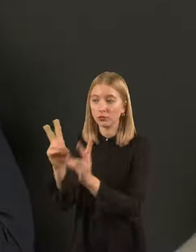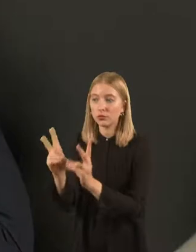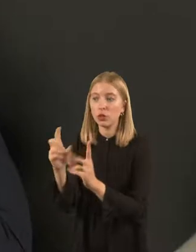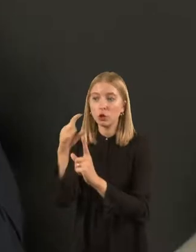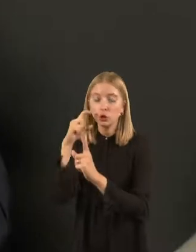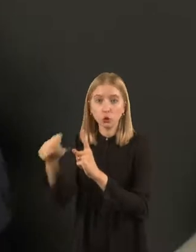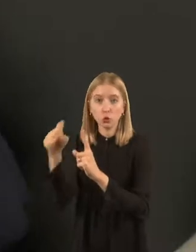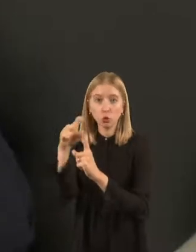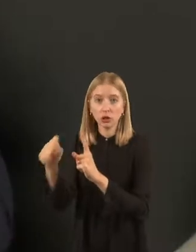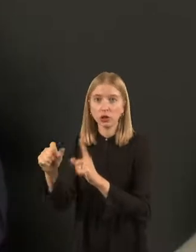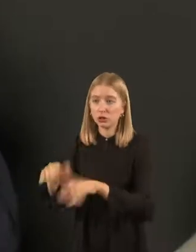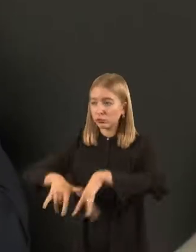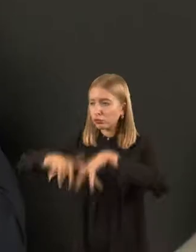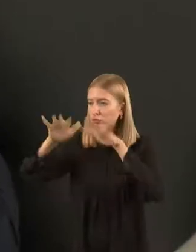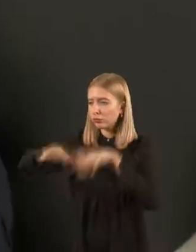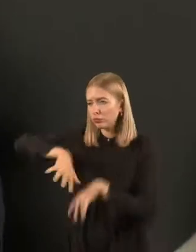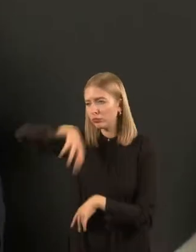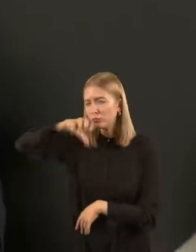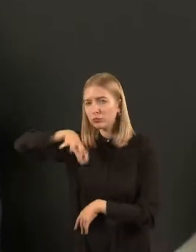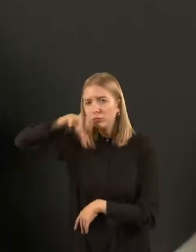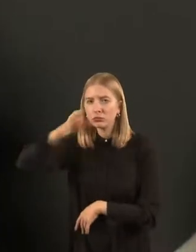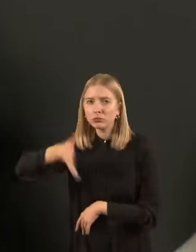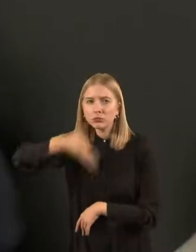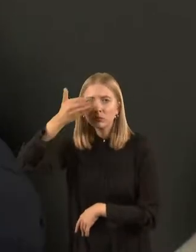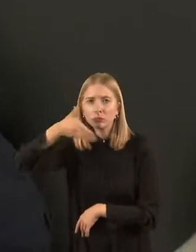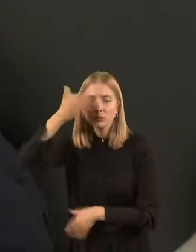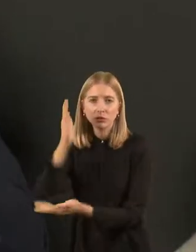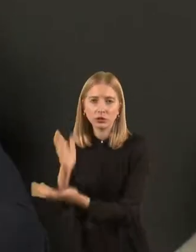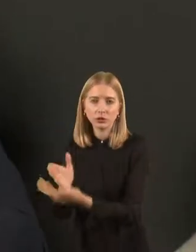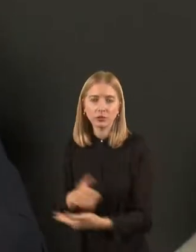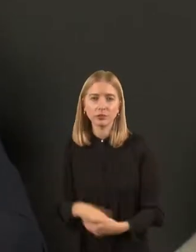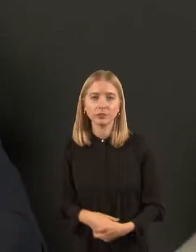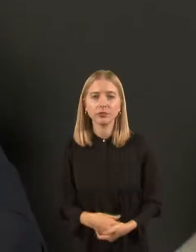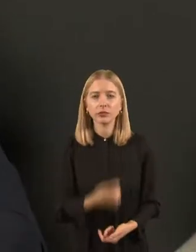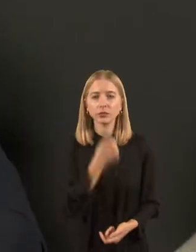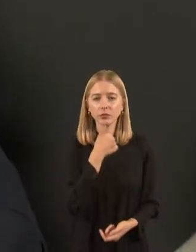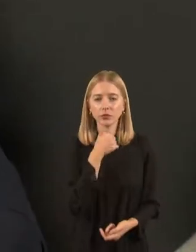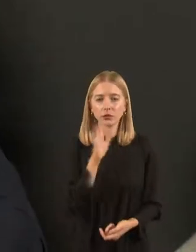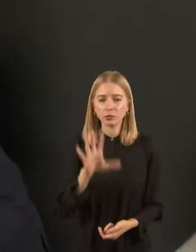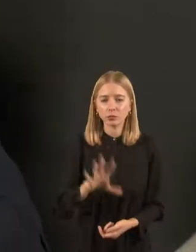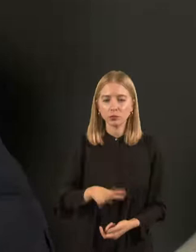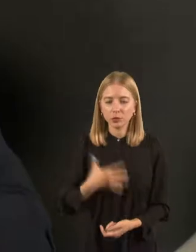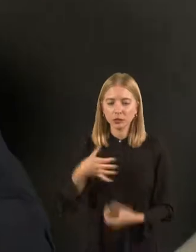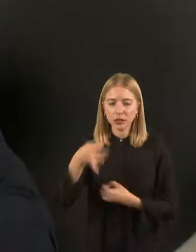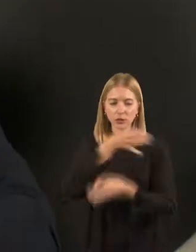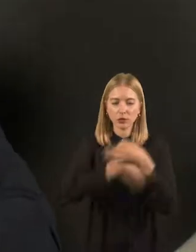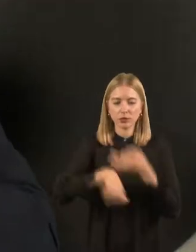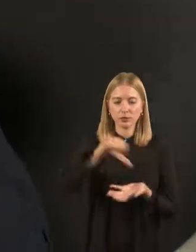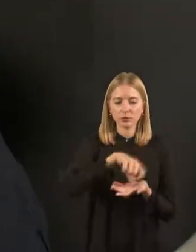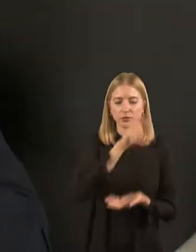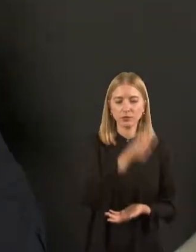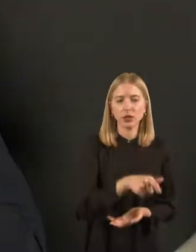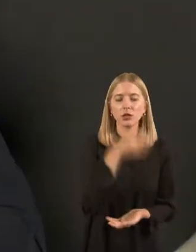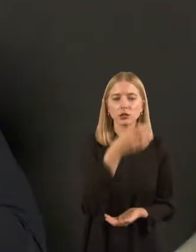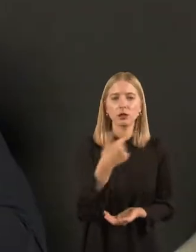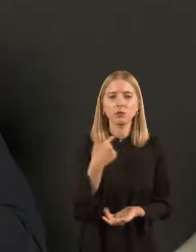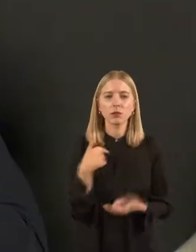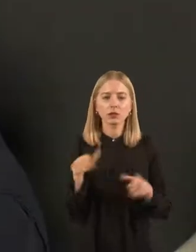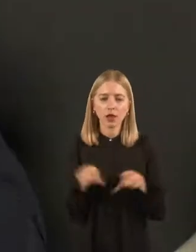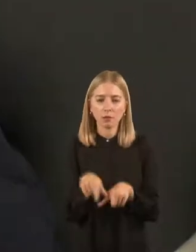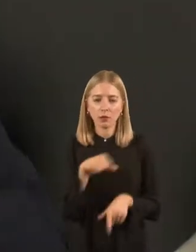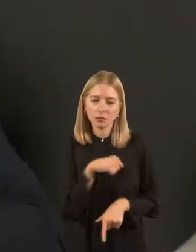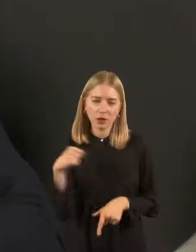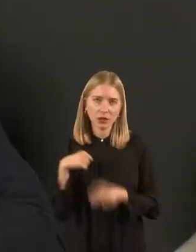people are not even talking about electrical vehicles because they live with